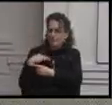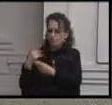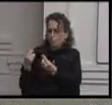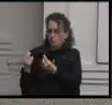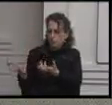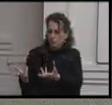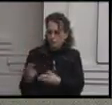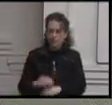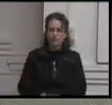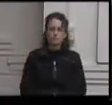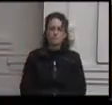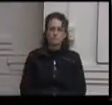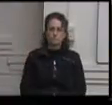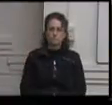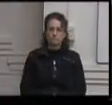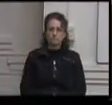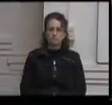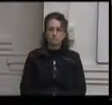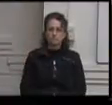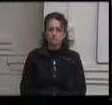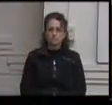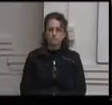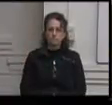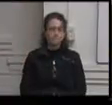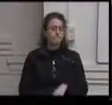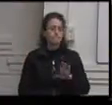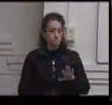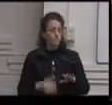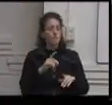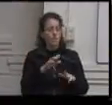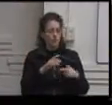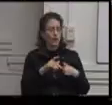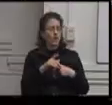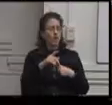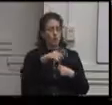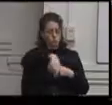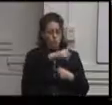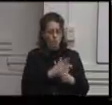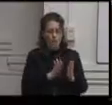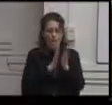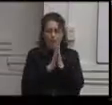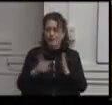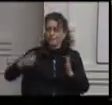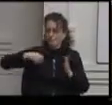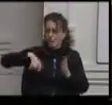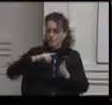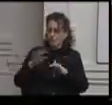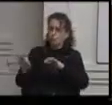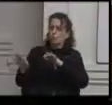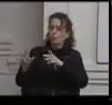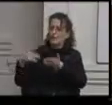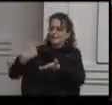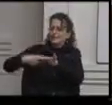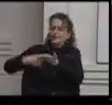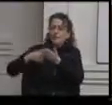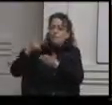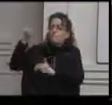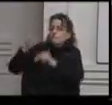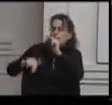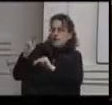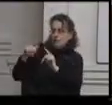asked to come here and speak to Station 2, to the facility. It would